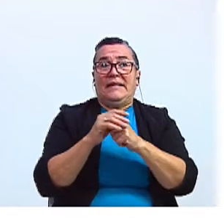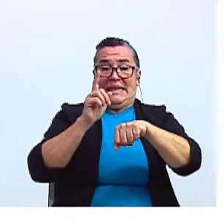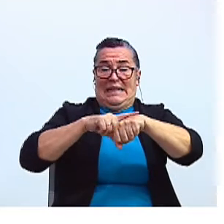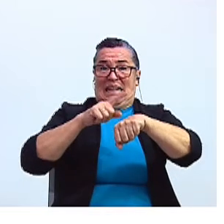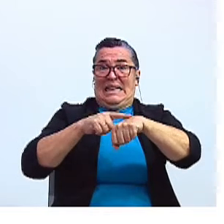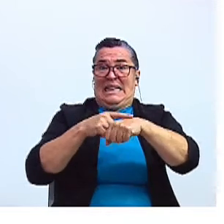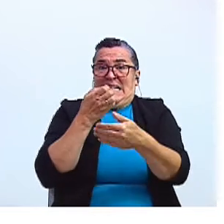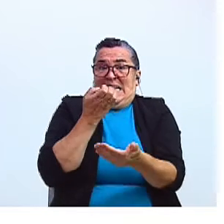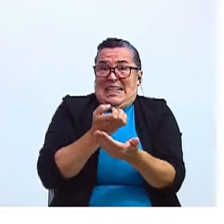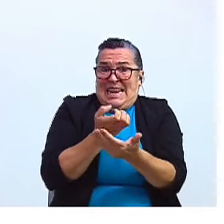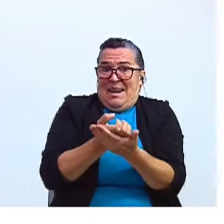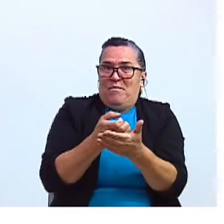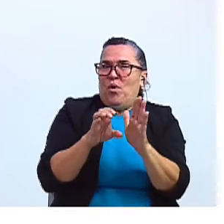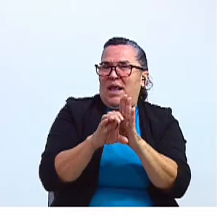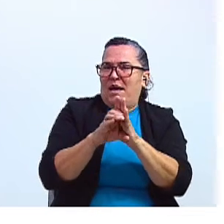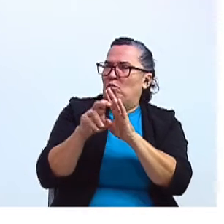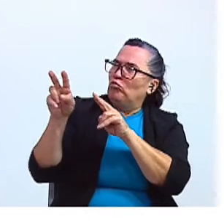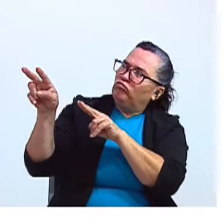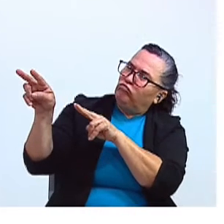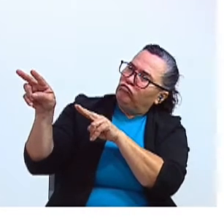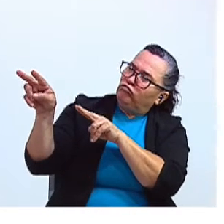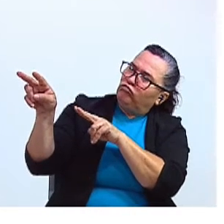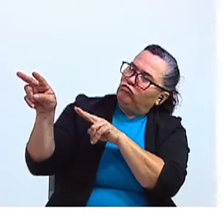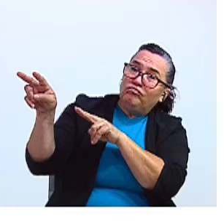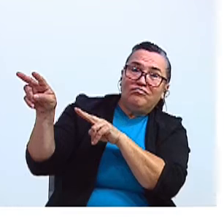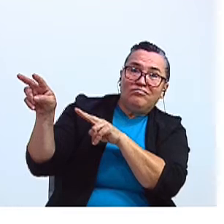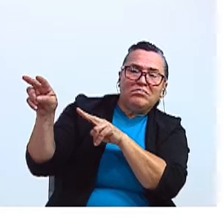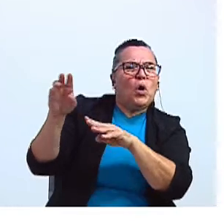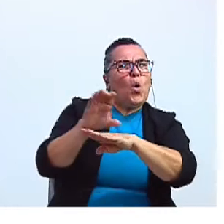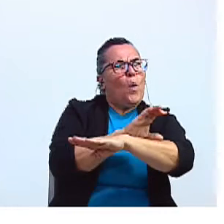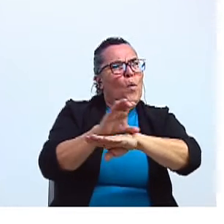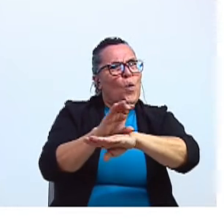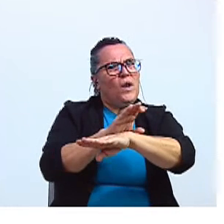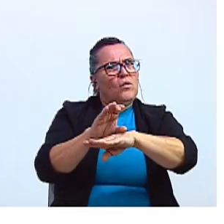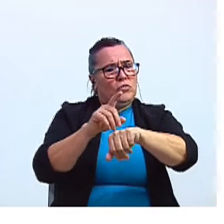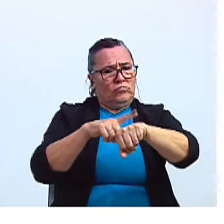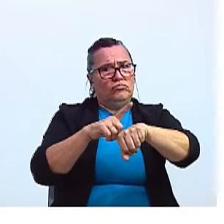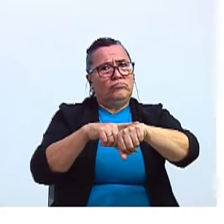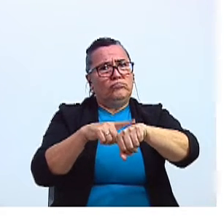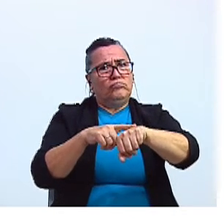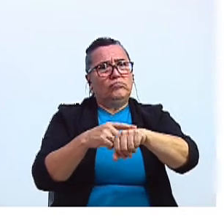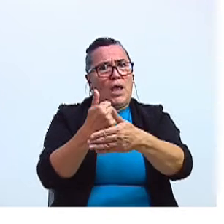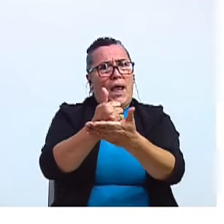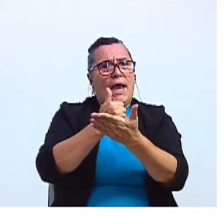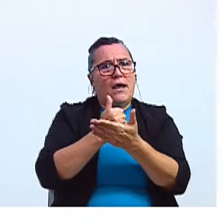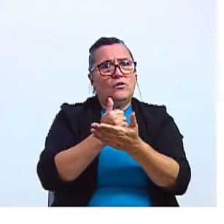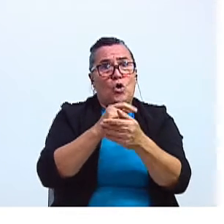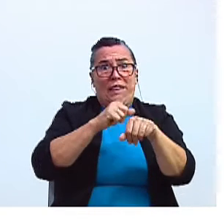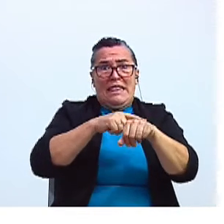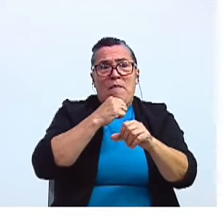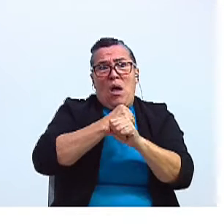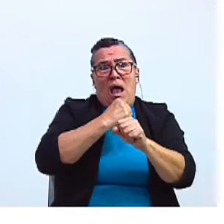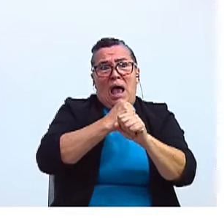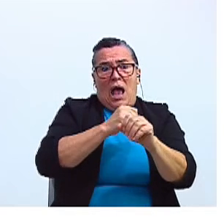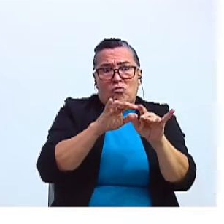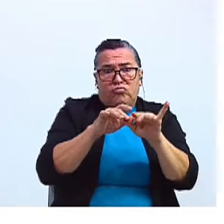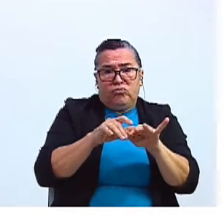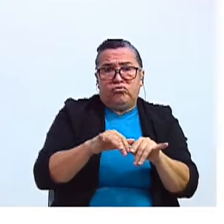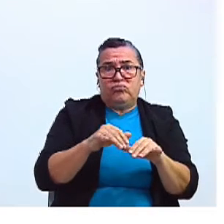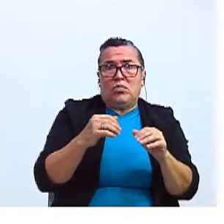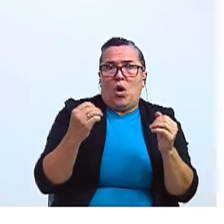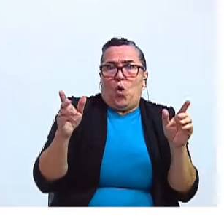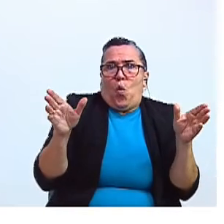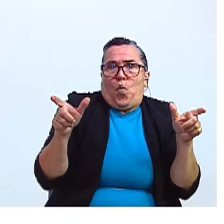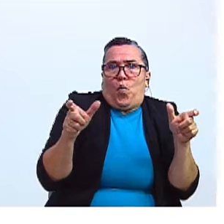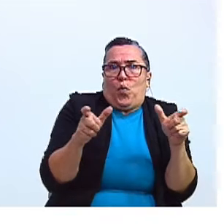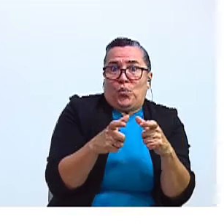saving. For example, I don't know, let's think about computers. Computers help us to reduce the time we're going to do a task.